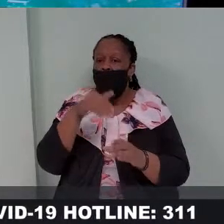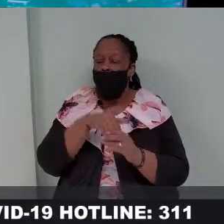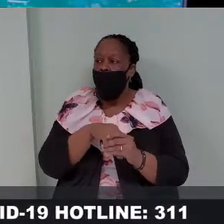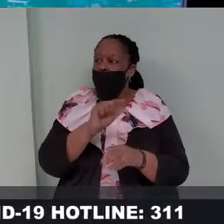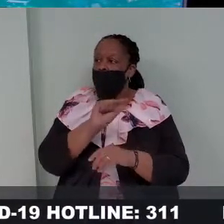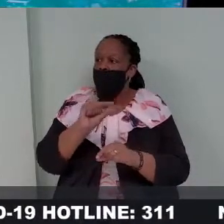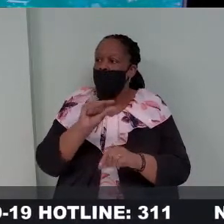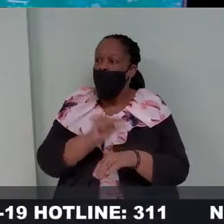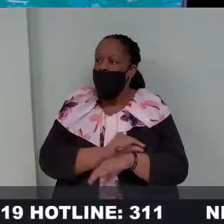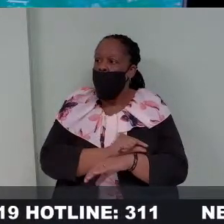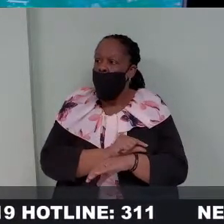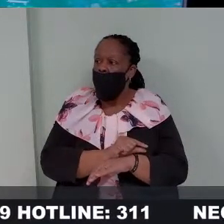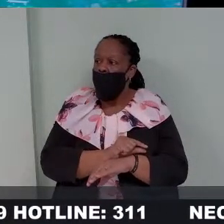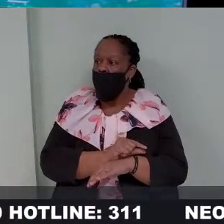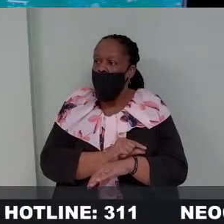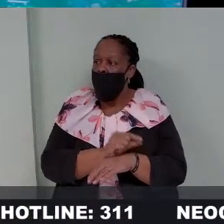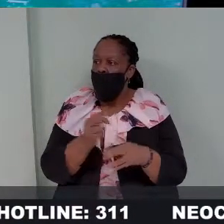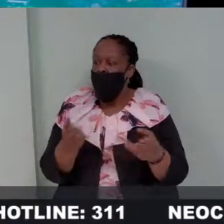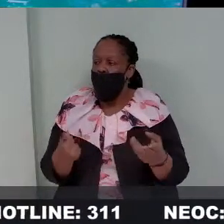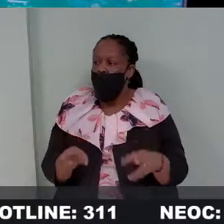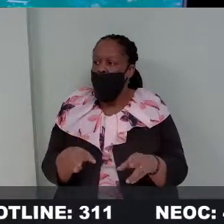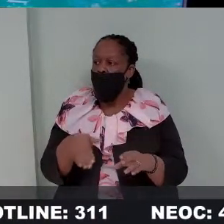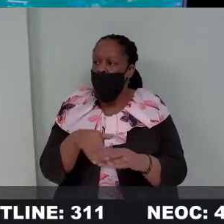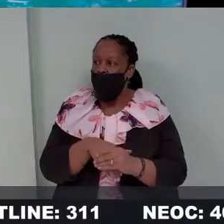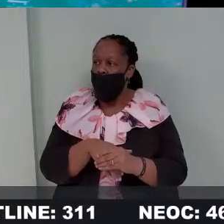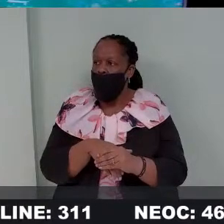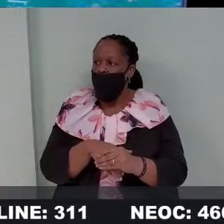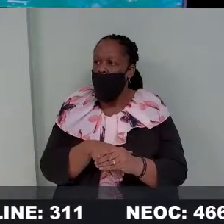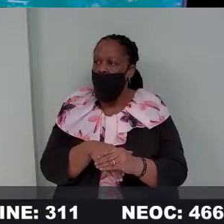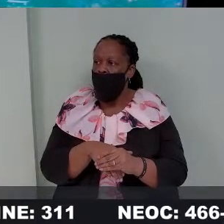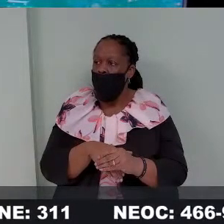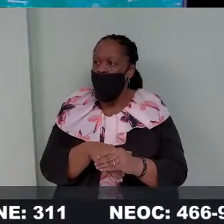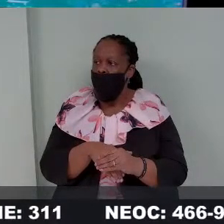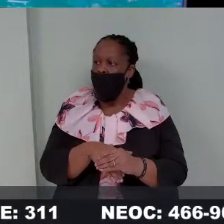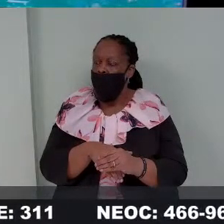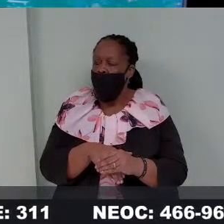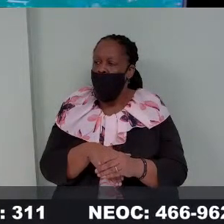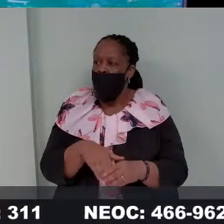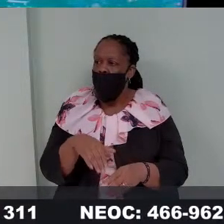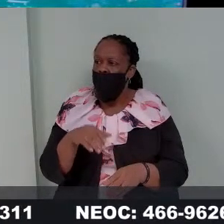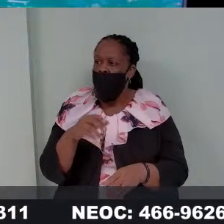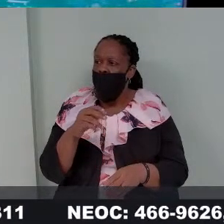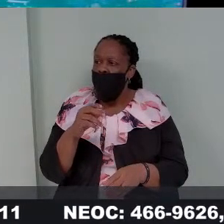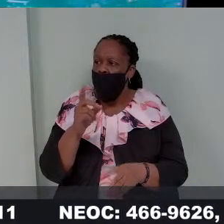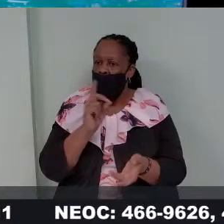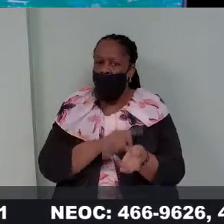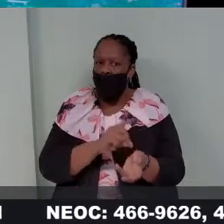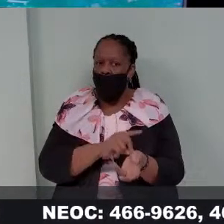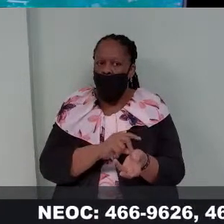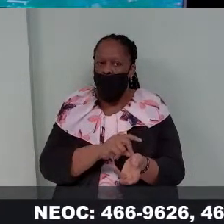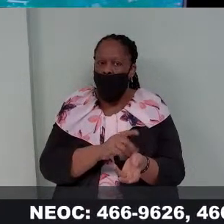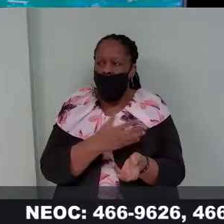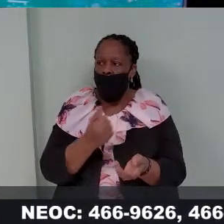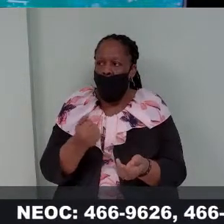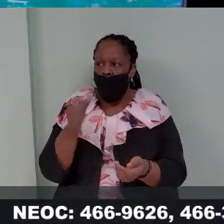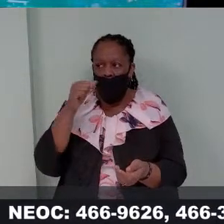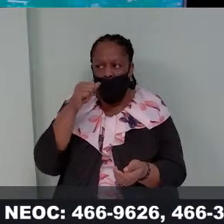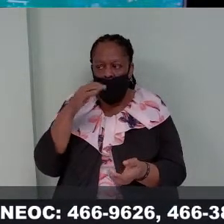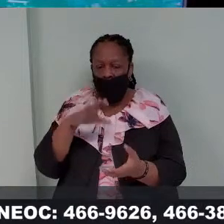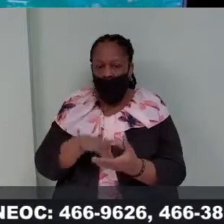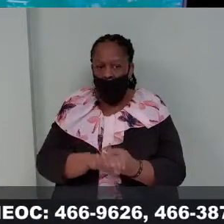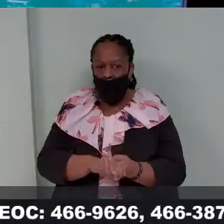in the week where a certified U.S. doctor and his wife visited the island and was placed under